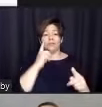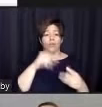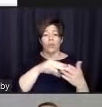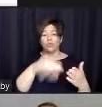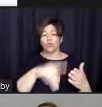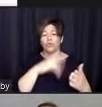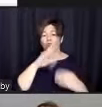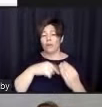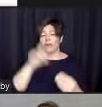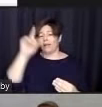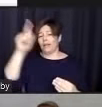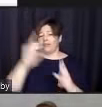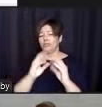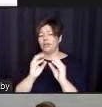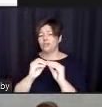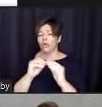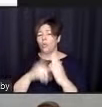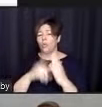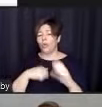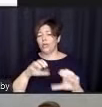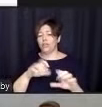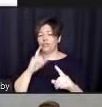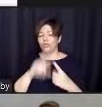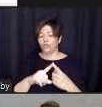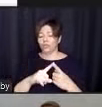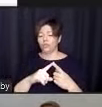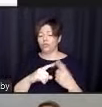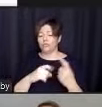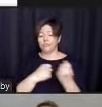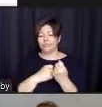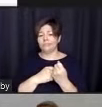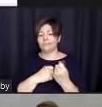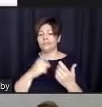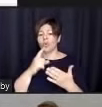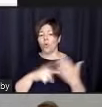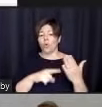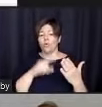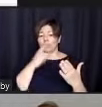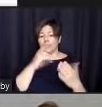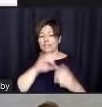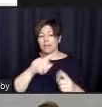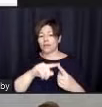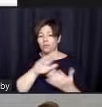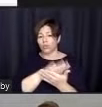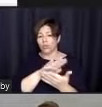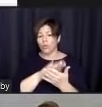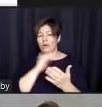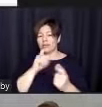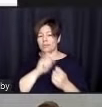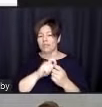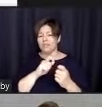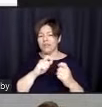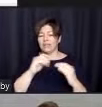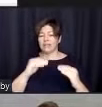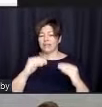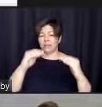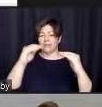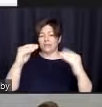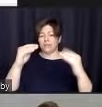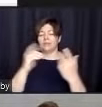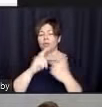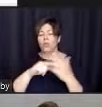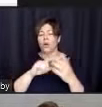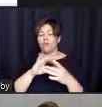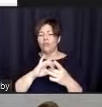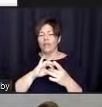that in my later session about what we can do to facilitate moving these kids back to school and steps for this and related services that we can do as a part of